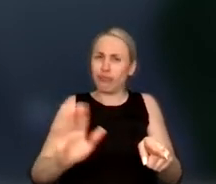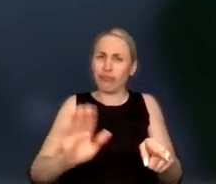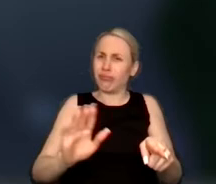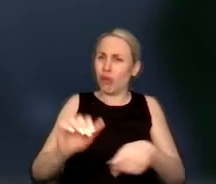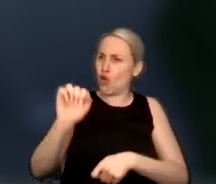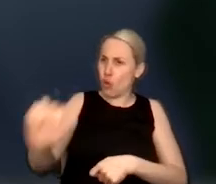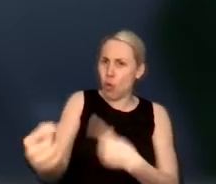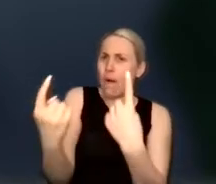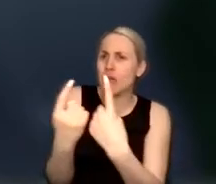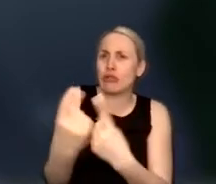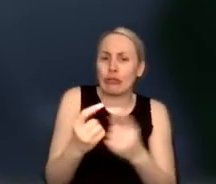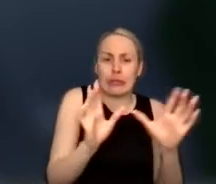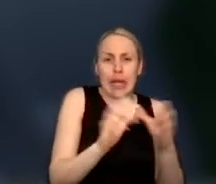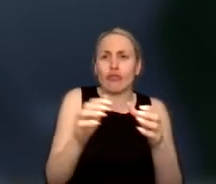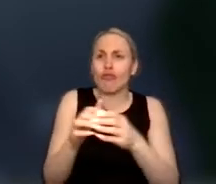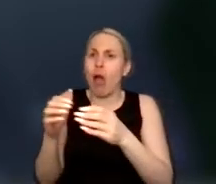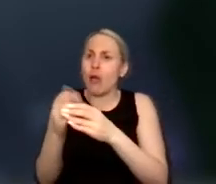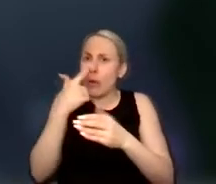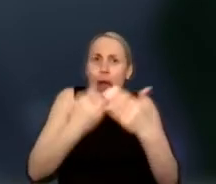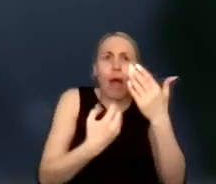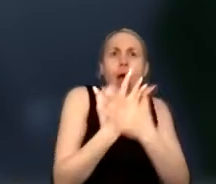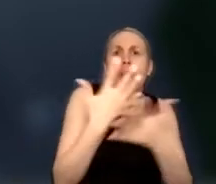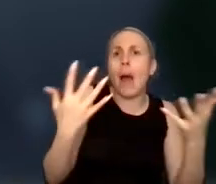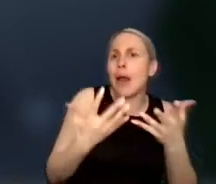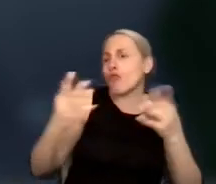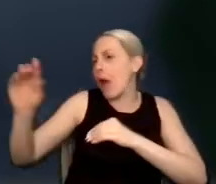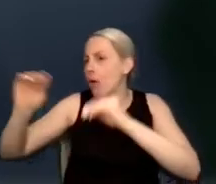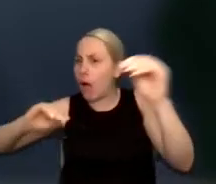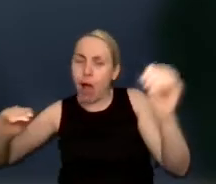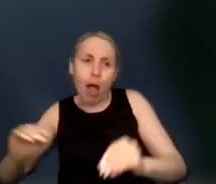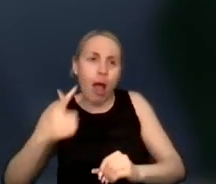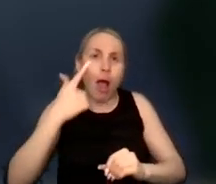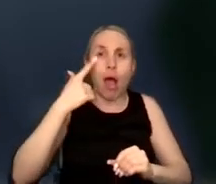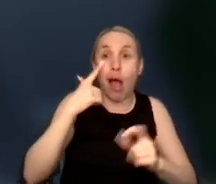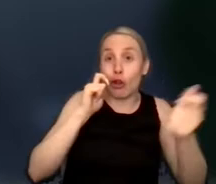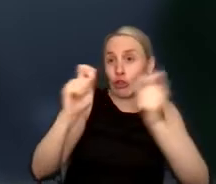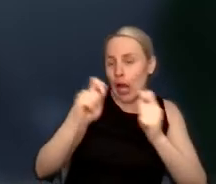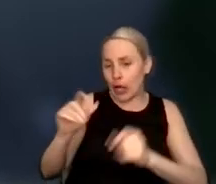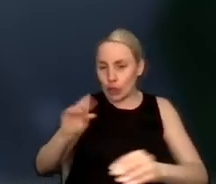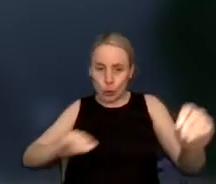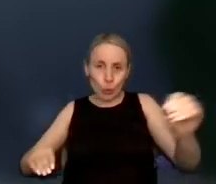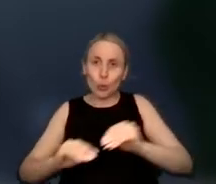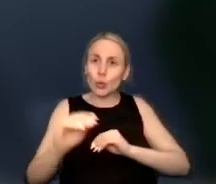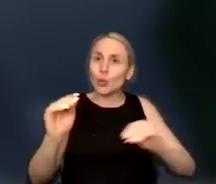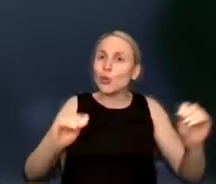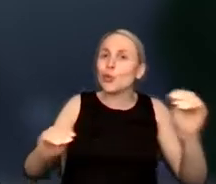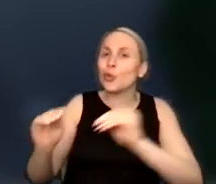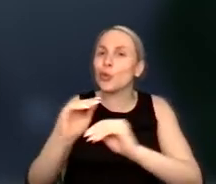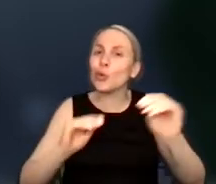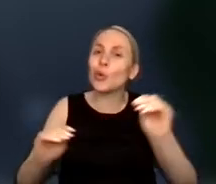inventory is emergent, and you can play with that and like try different possibilities, and yeah,